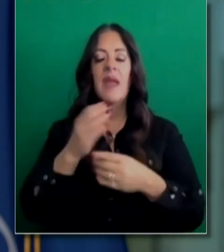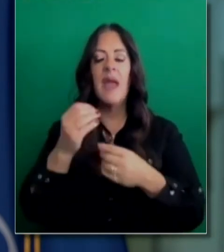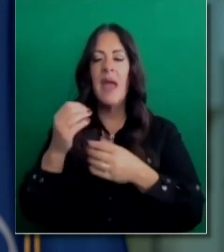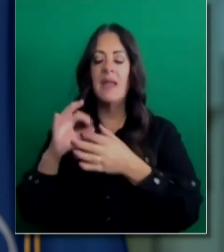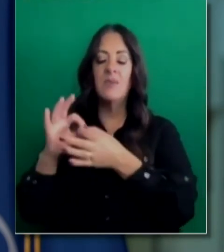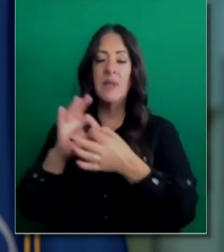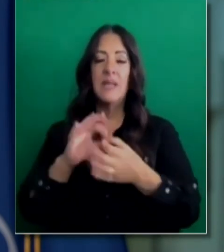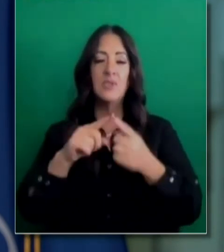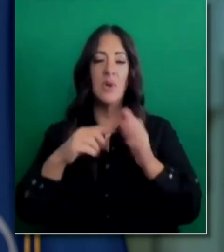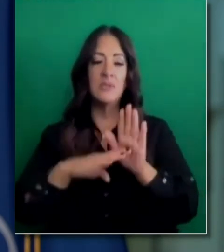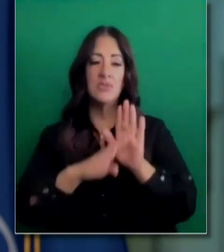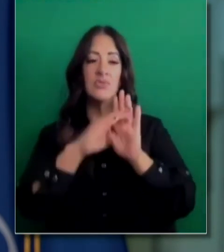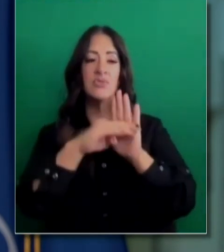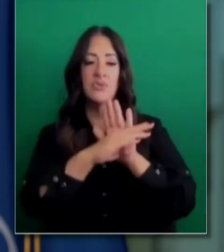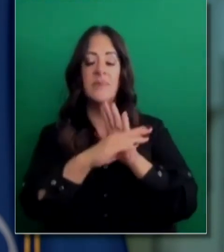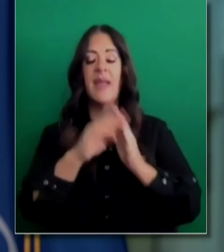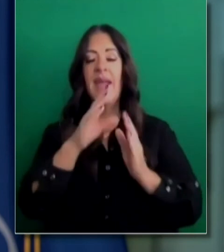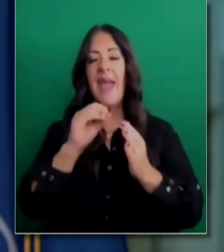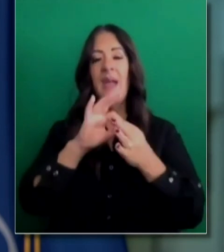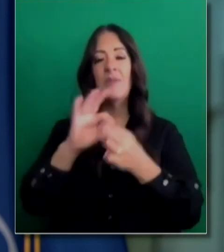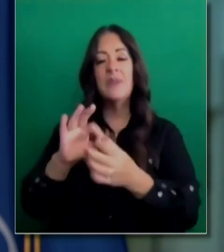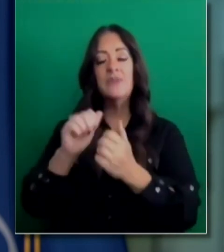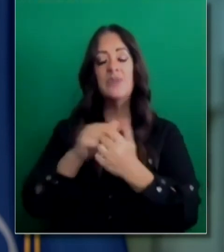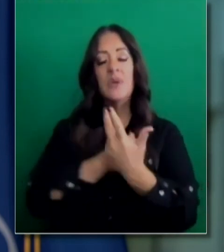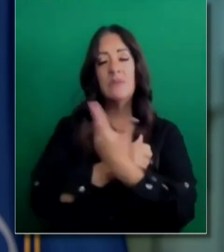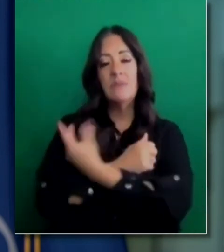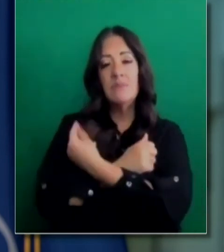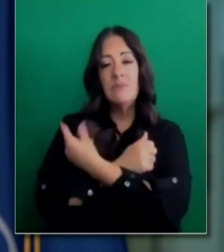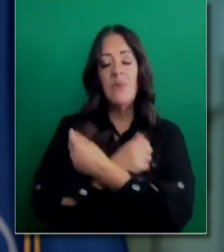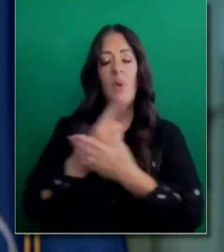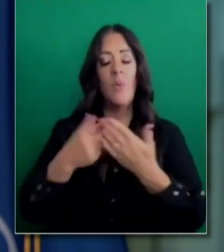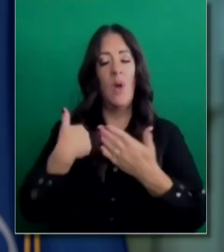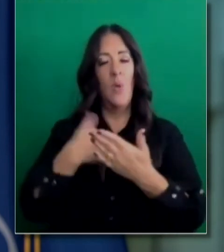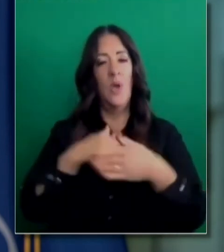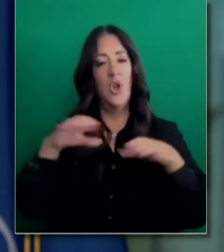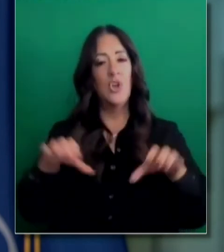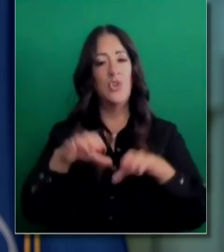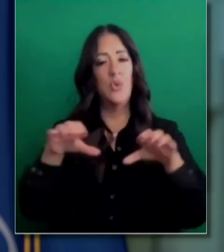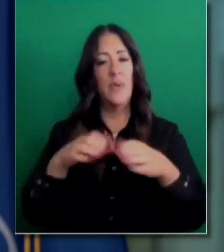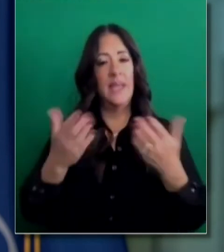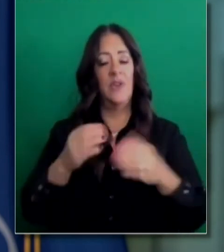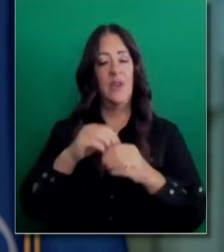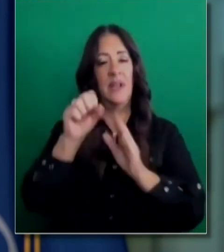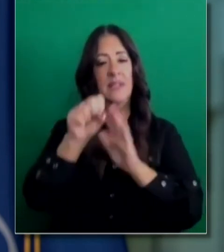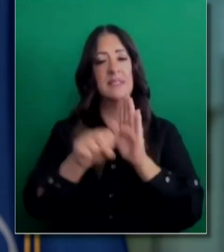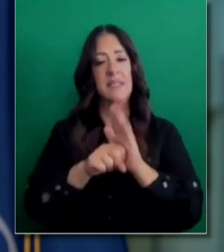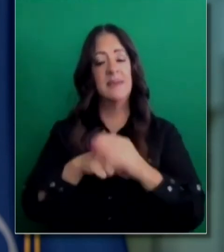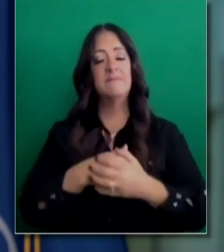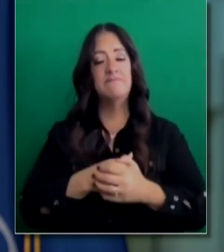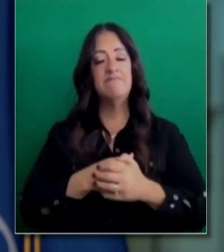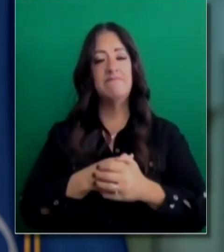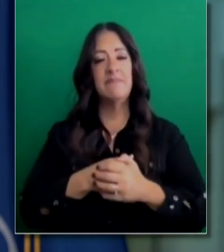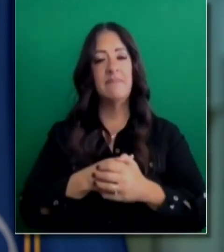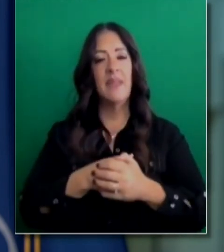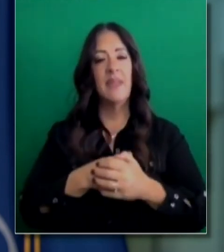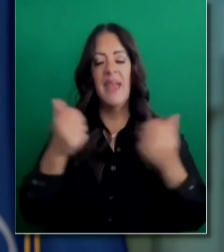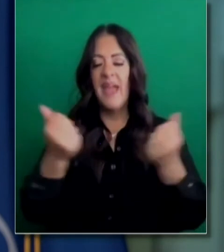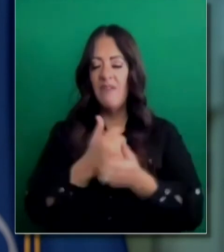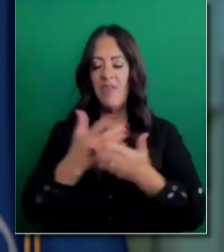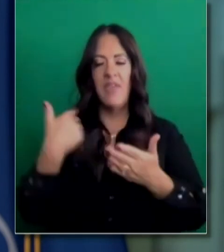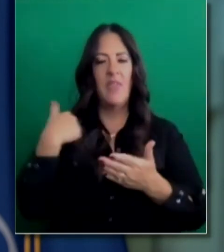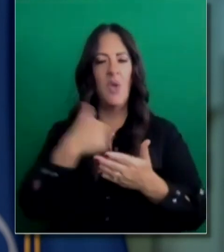our vaccination efforts, and of course, all of our efforts to work through this